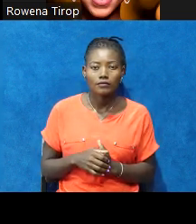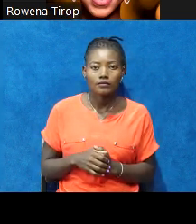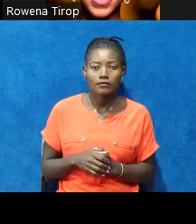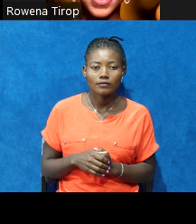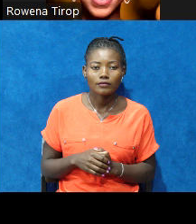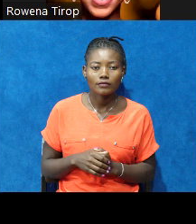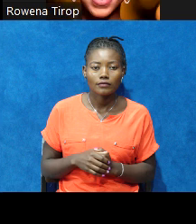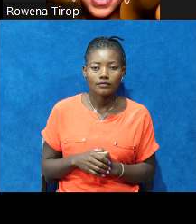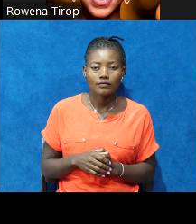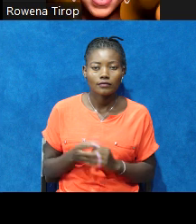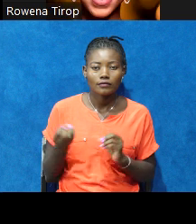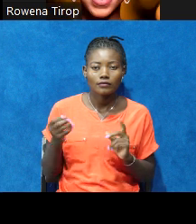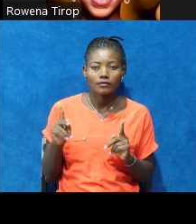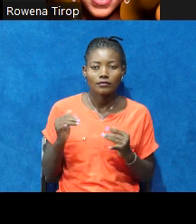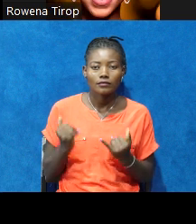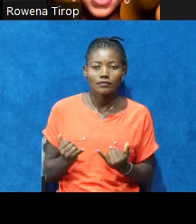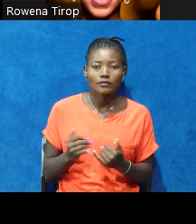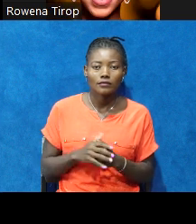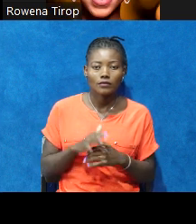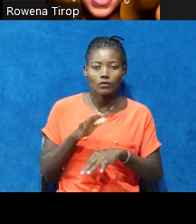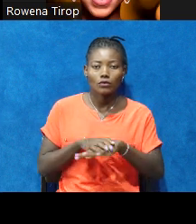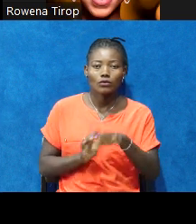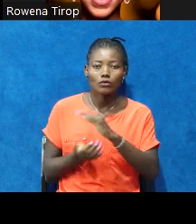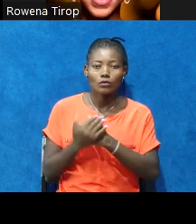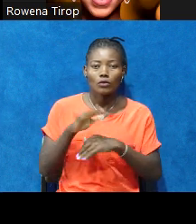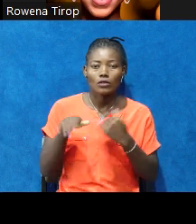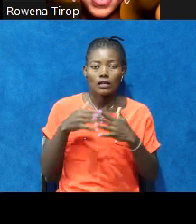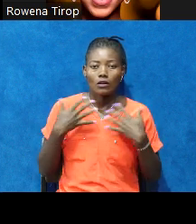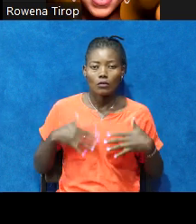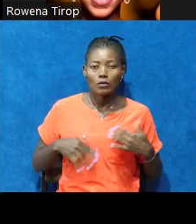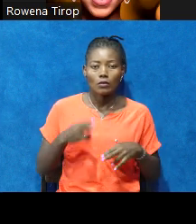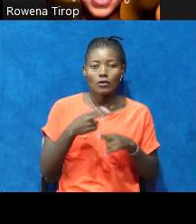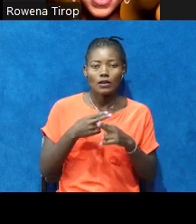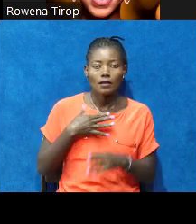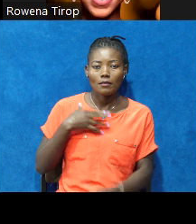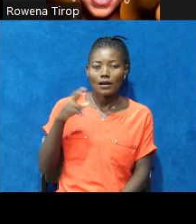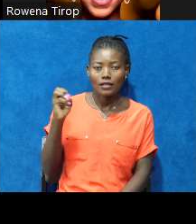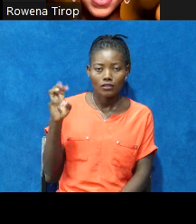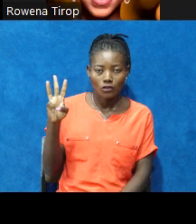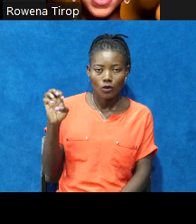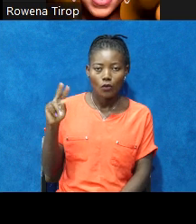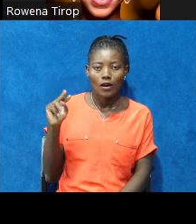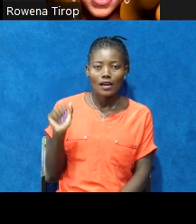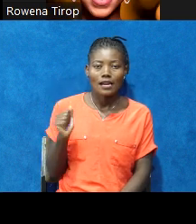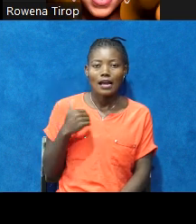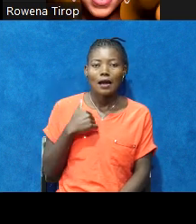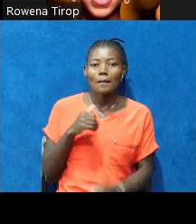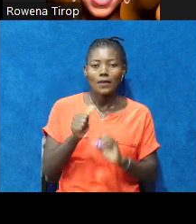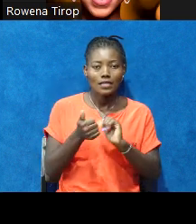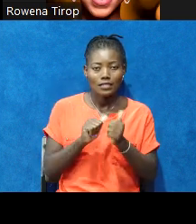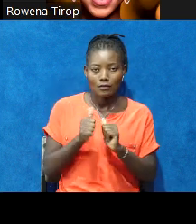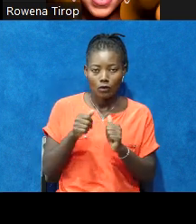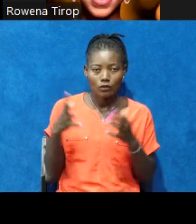Okay, so good morning, everyone. My name is Rowena Tirop. I am a sport and